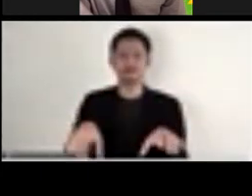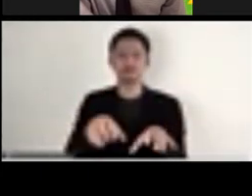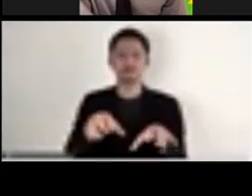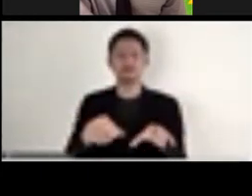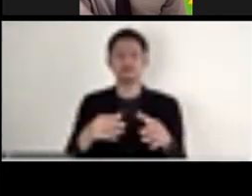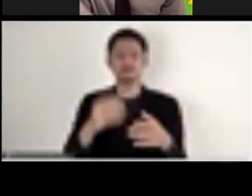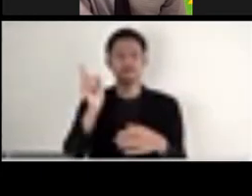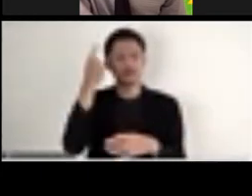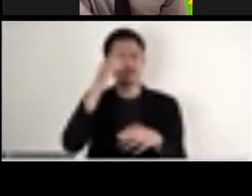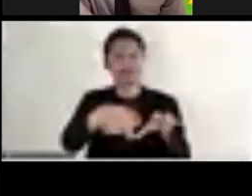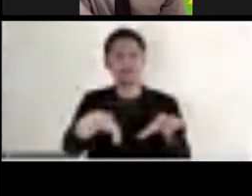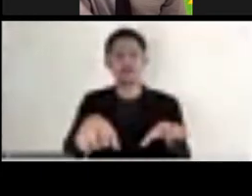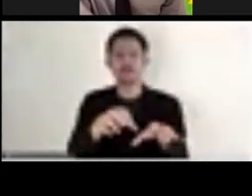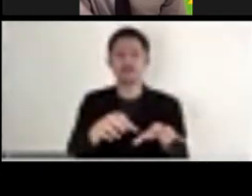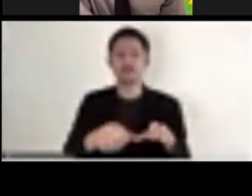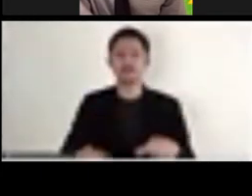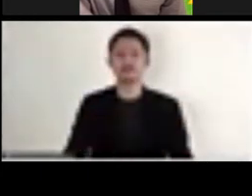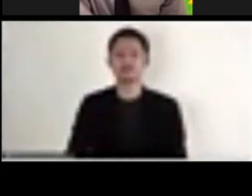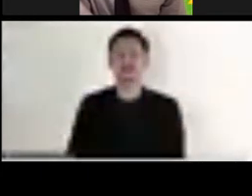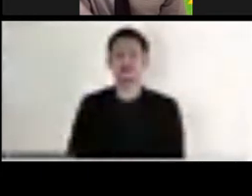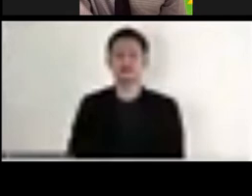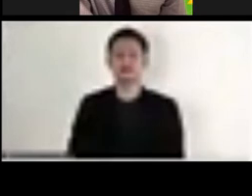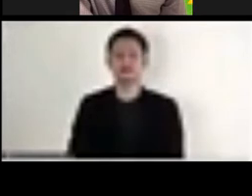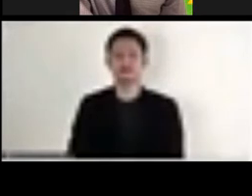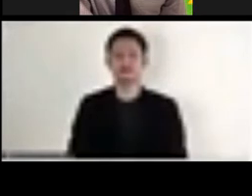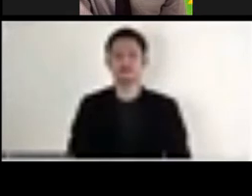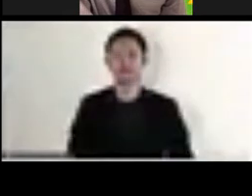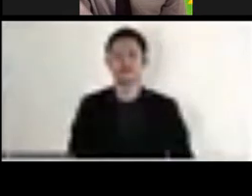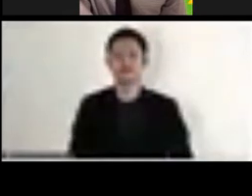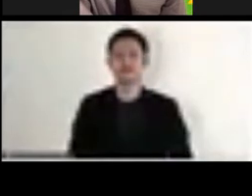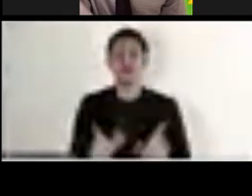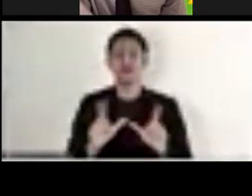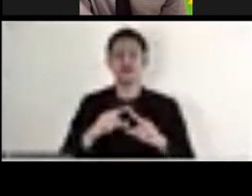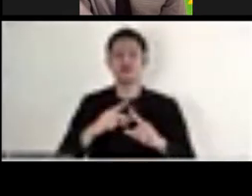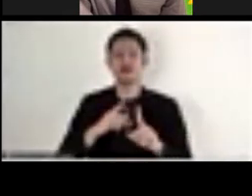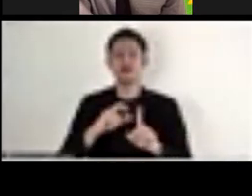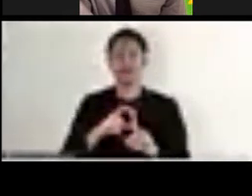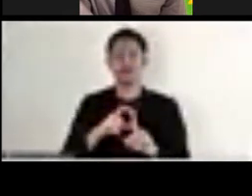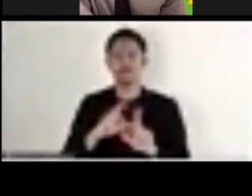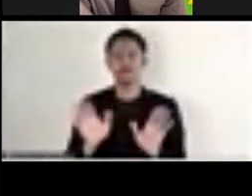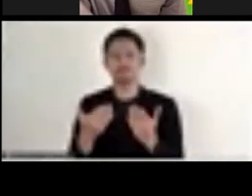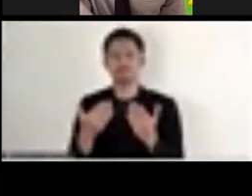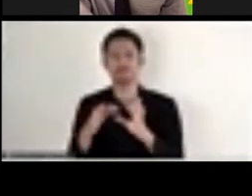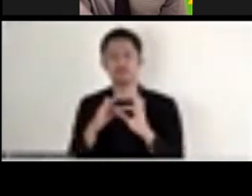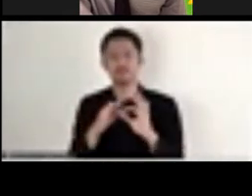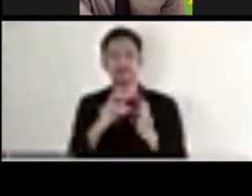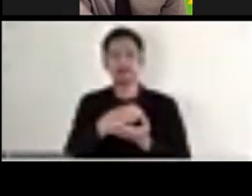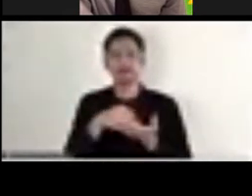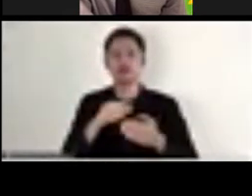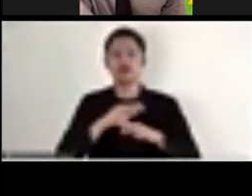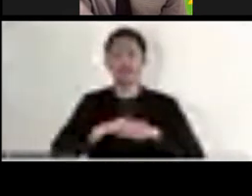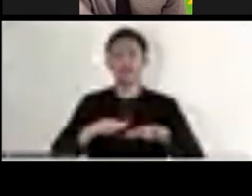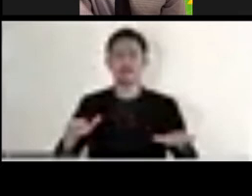Seaworld One Piece portrait amin